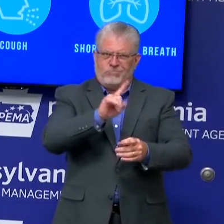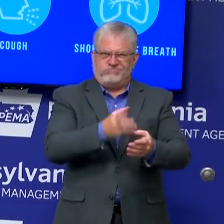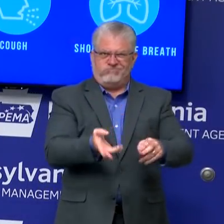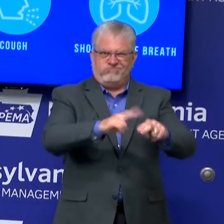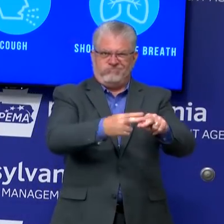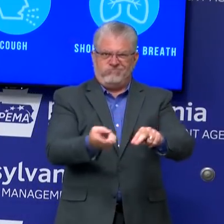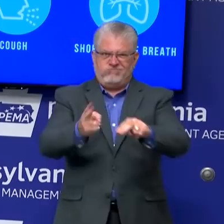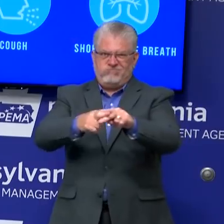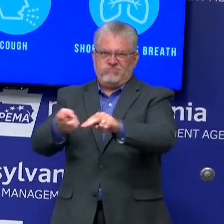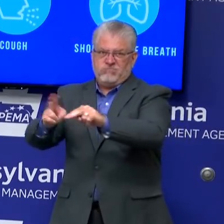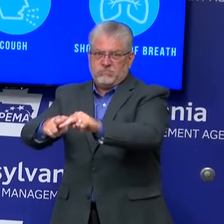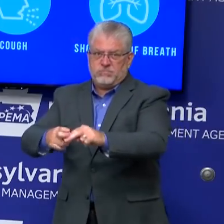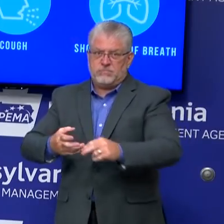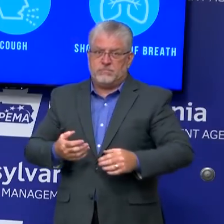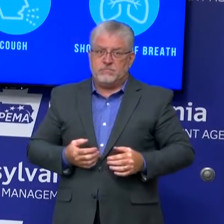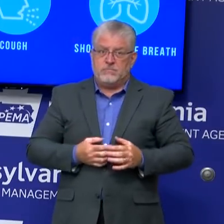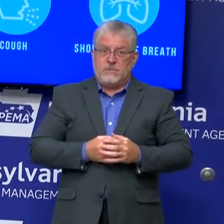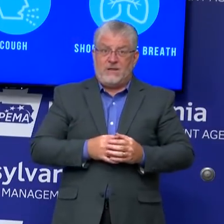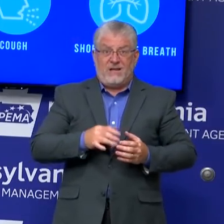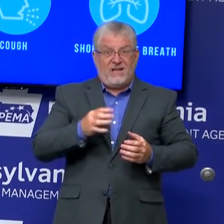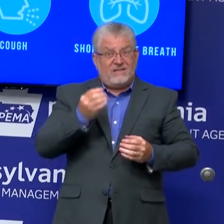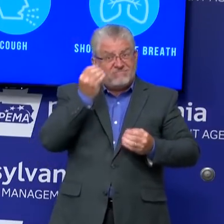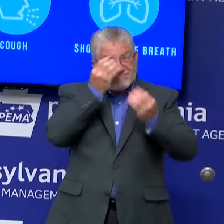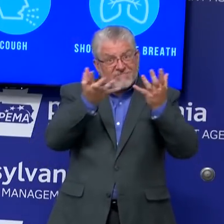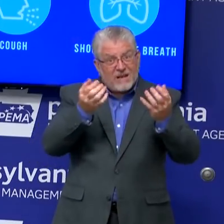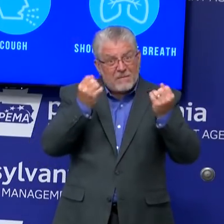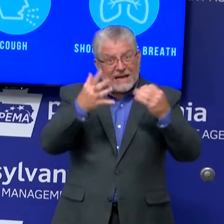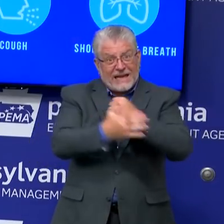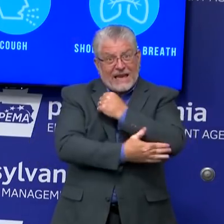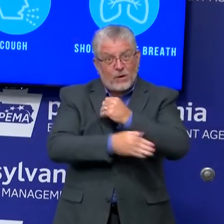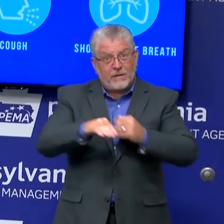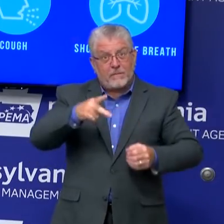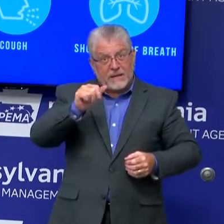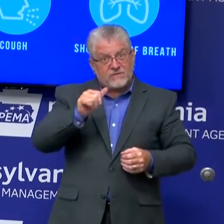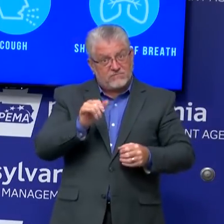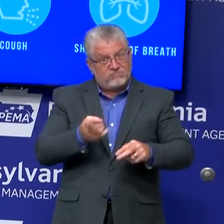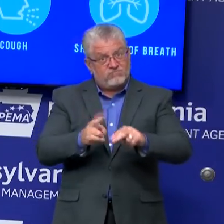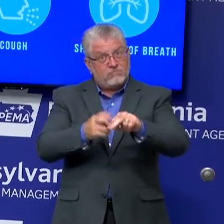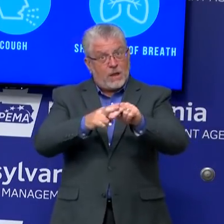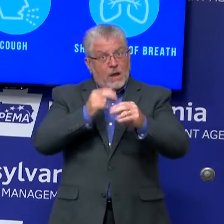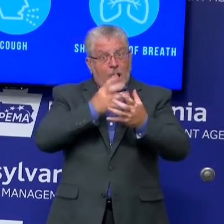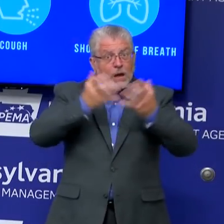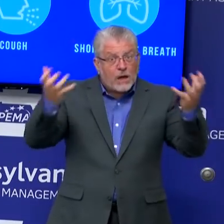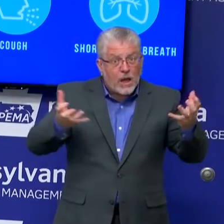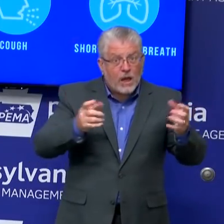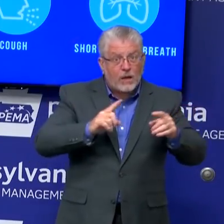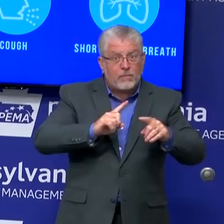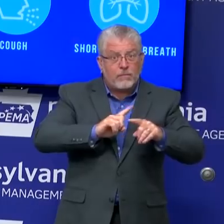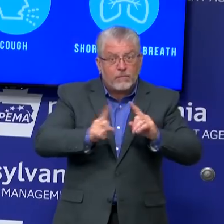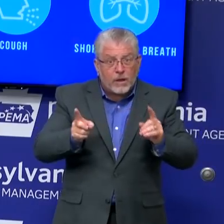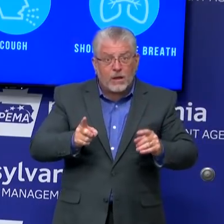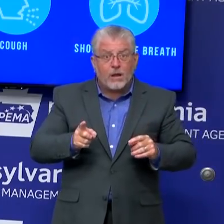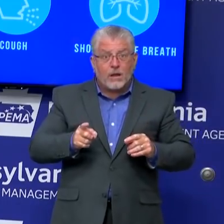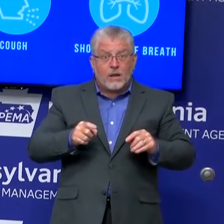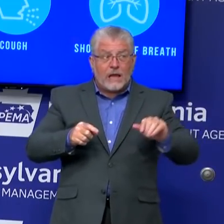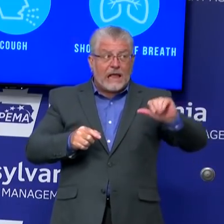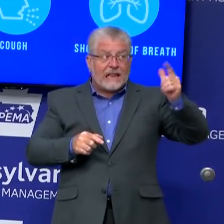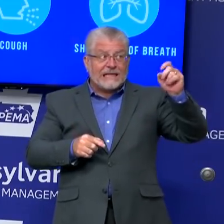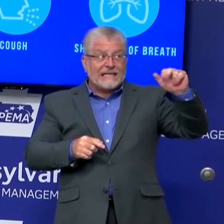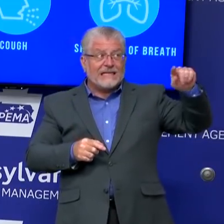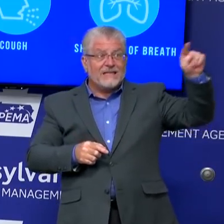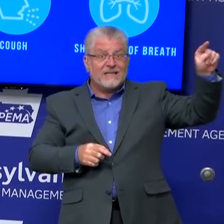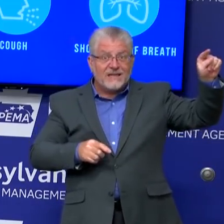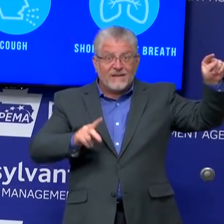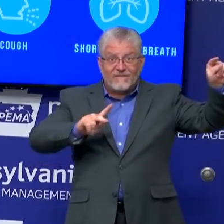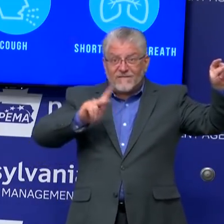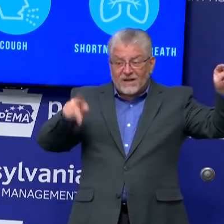increase, not to the extent that Allegheny County or Philadelphia County, but this is something that extends across